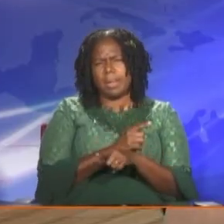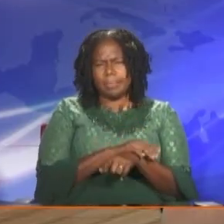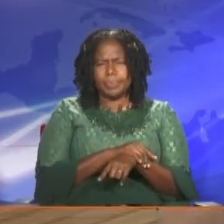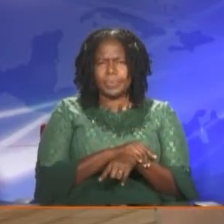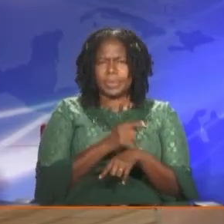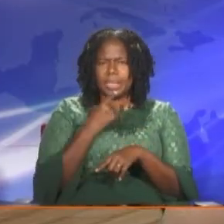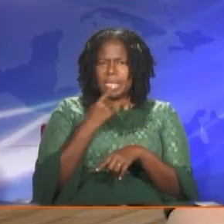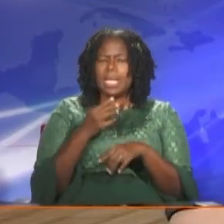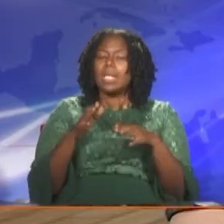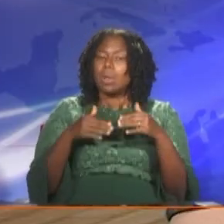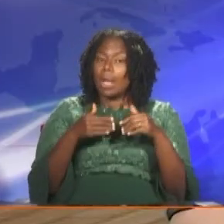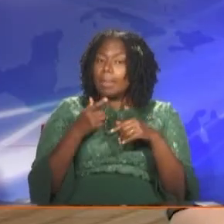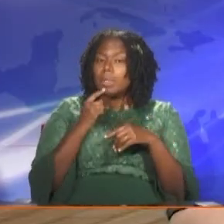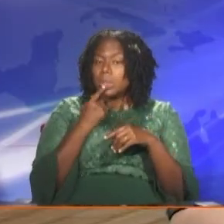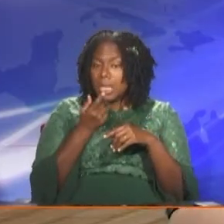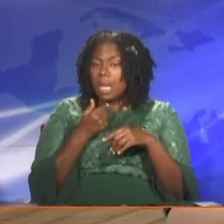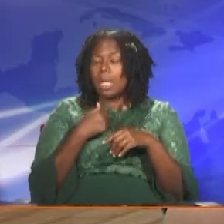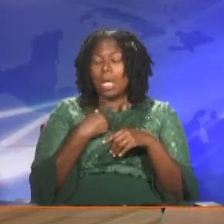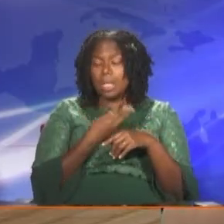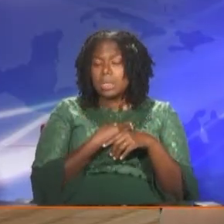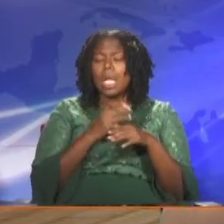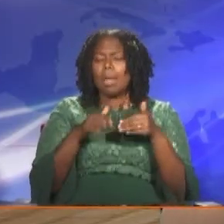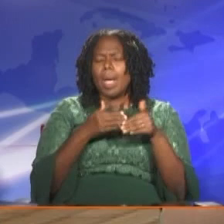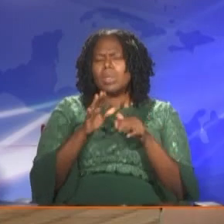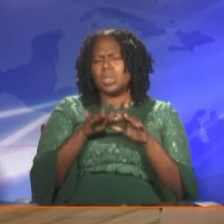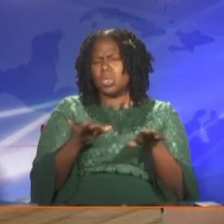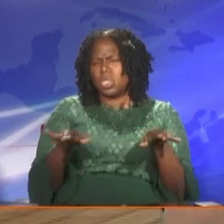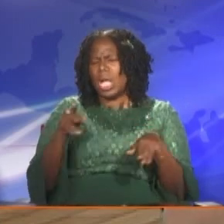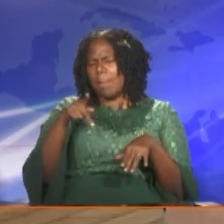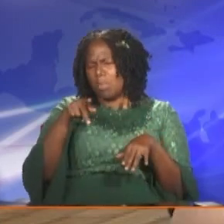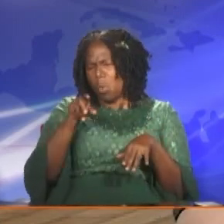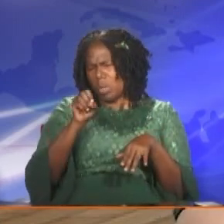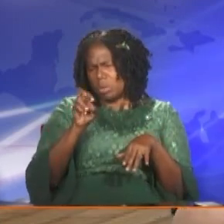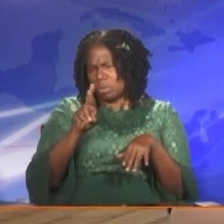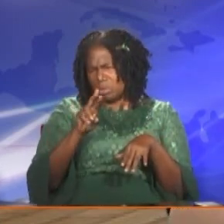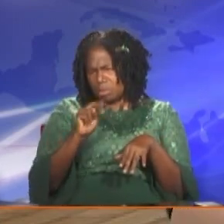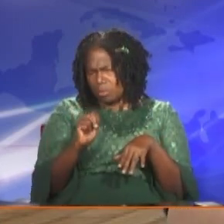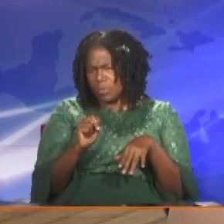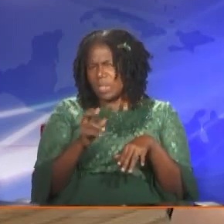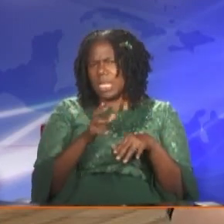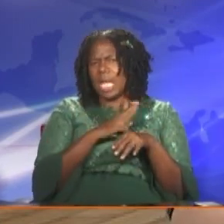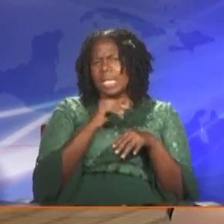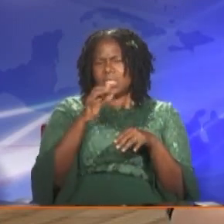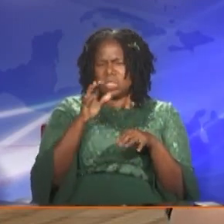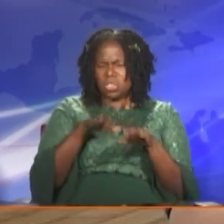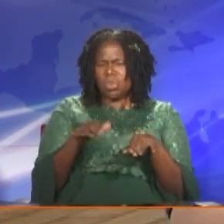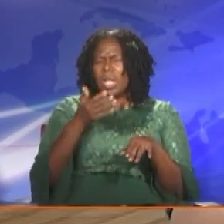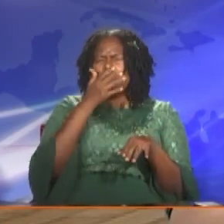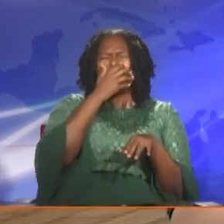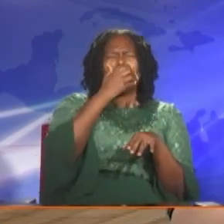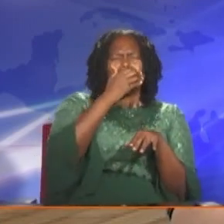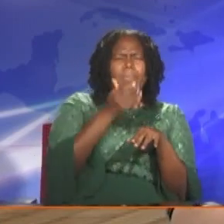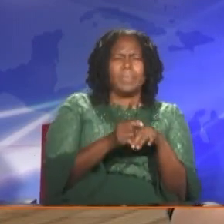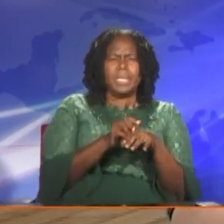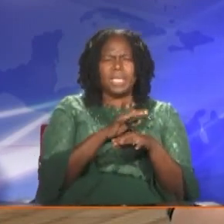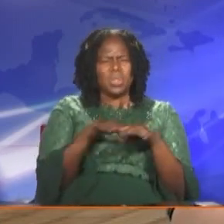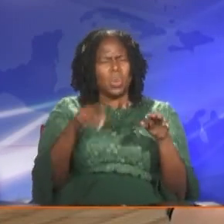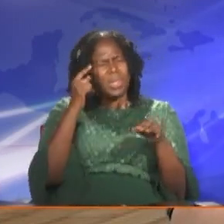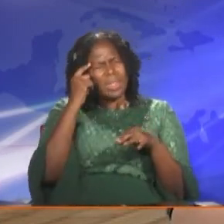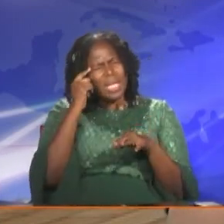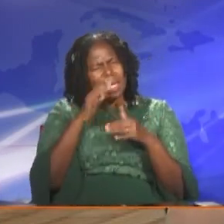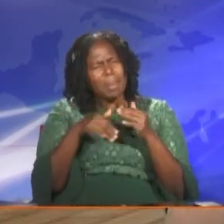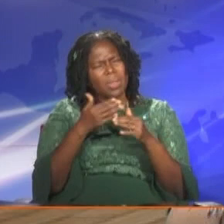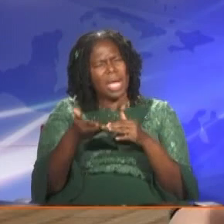because, normally when you think of child pornography, child trafficking, you don't really associate it with the labor part of it so